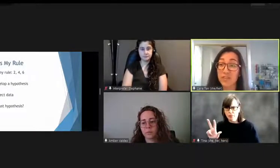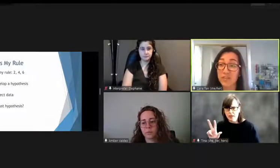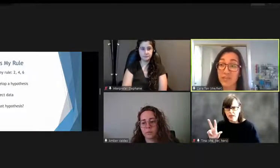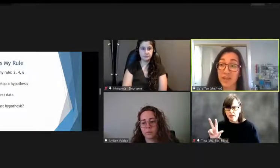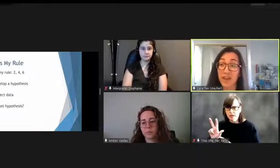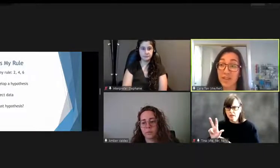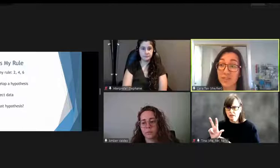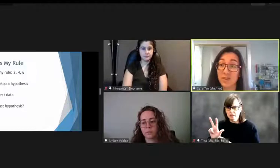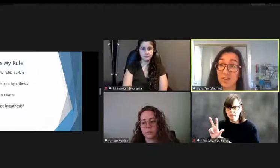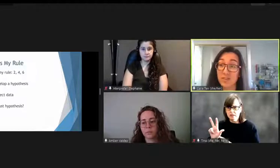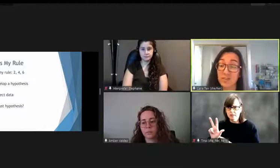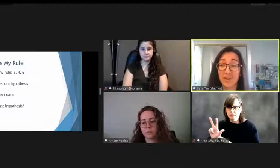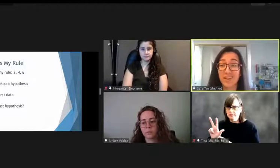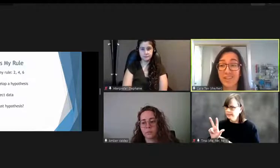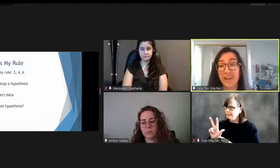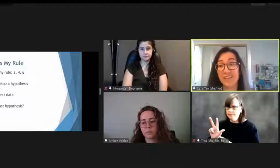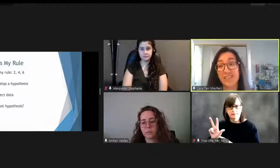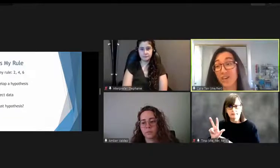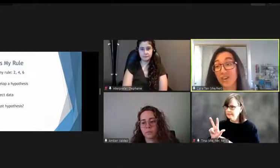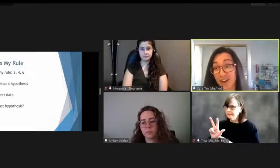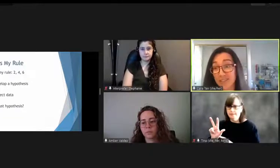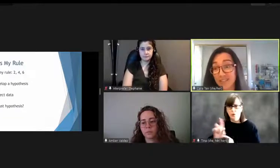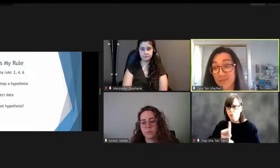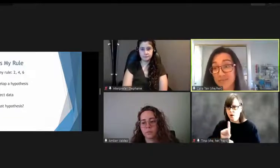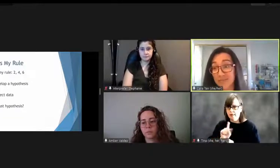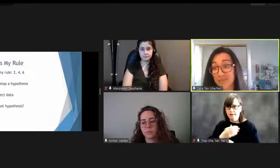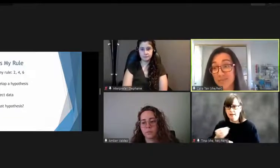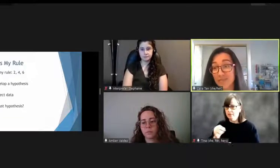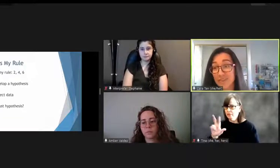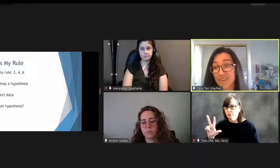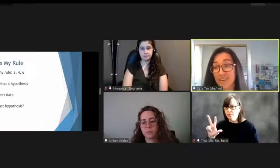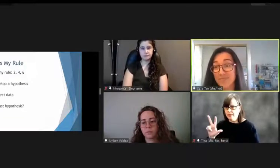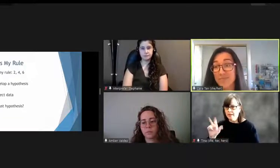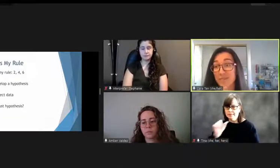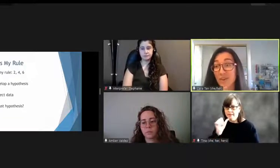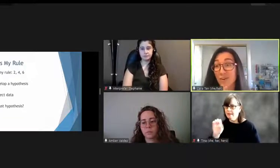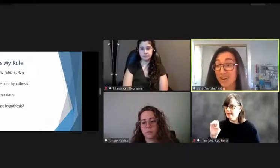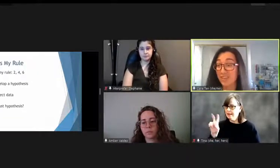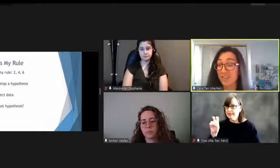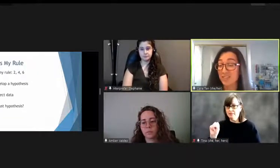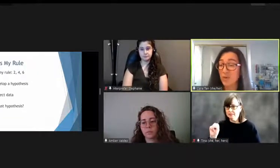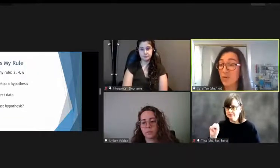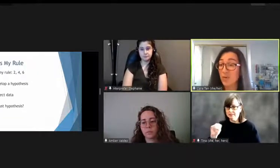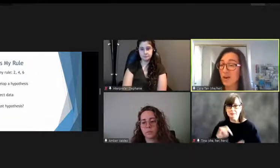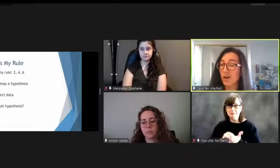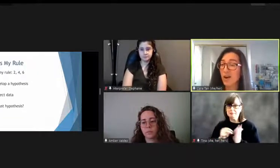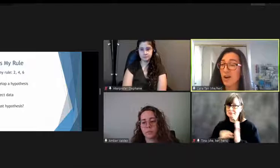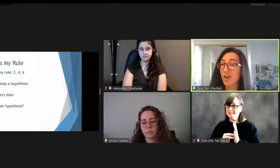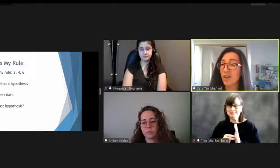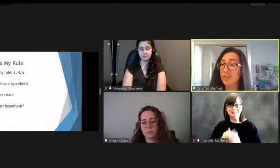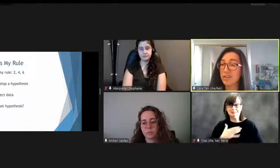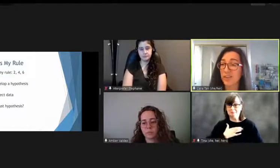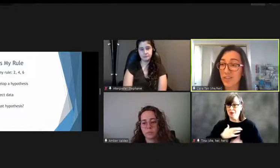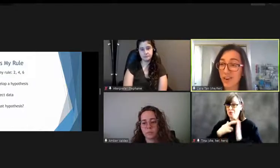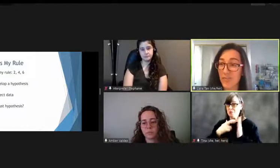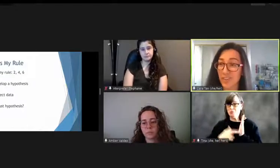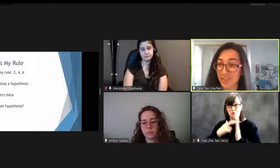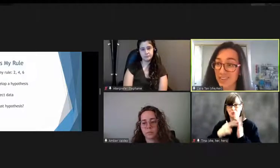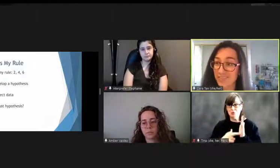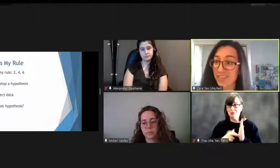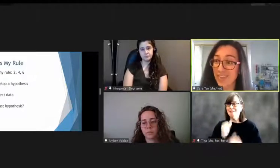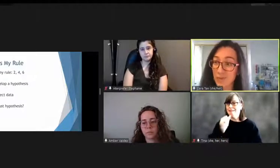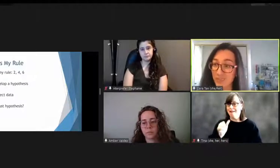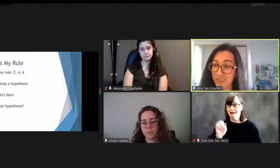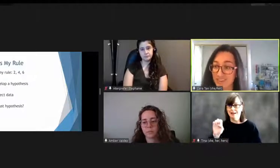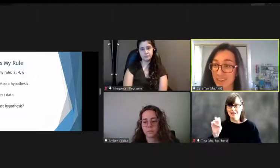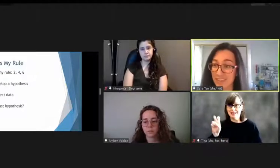have that it has to be even, that isn't correct, right? Okay, so is there another hypothesis